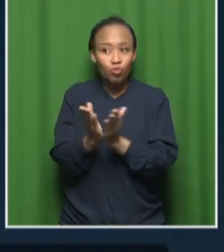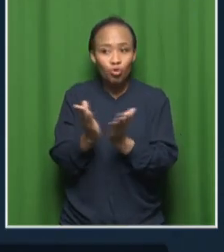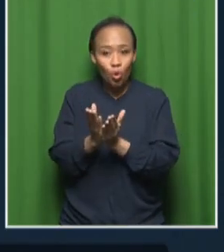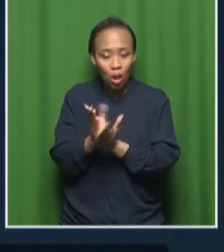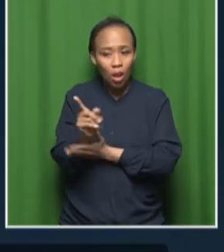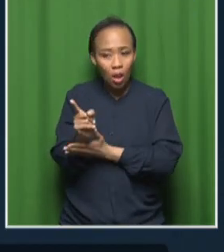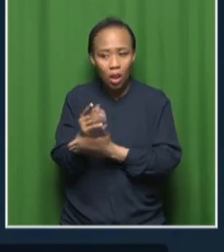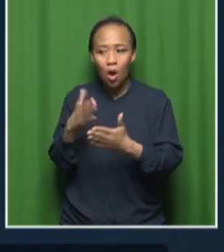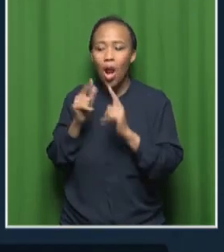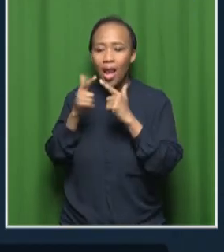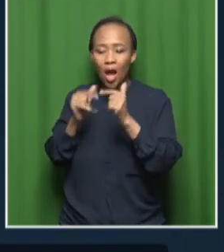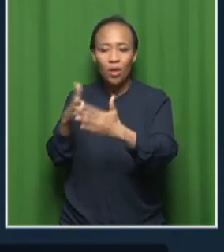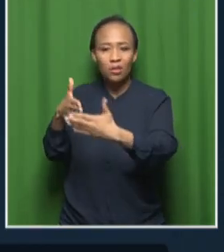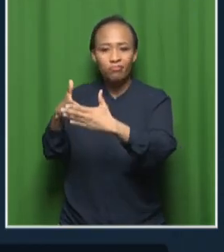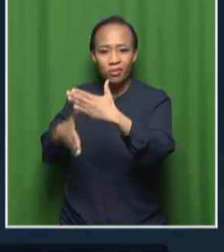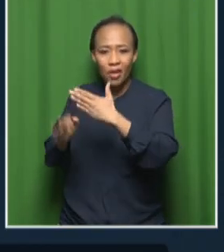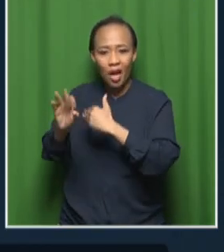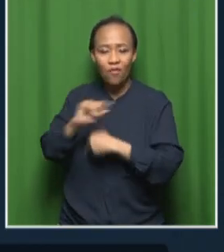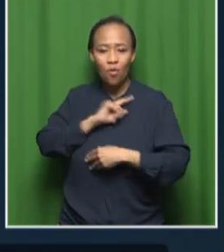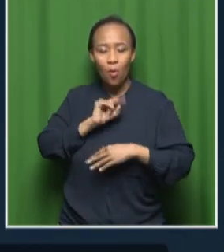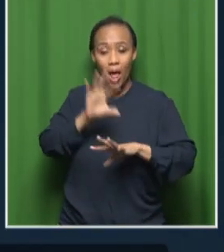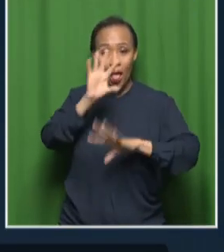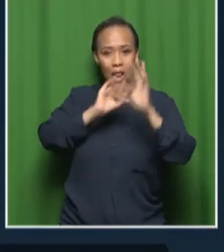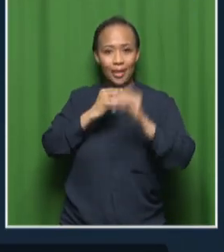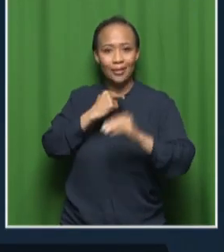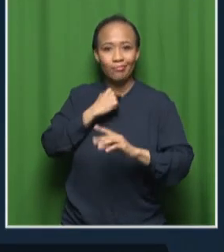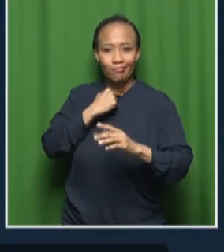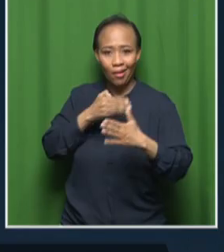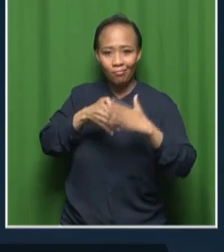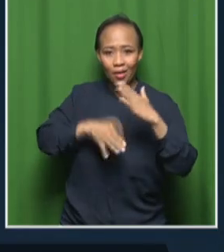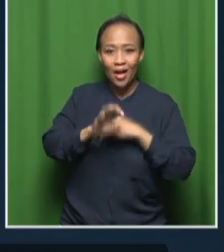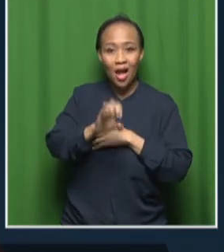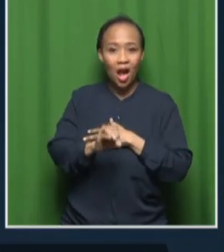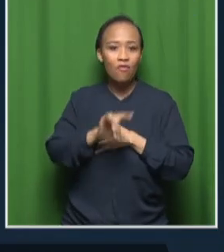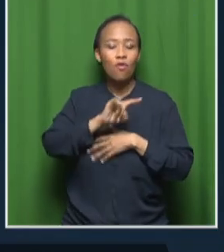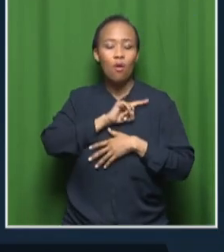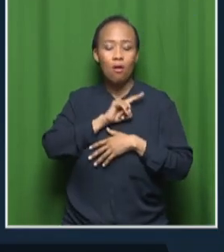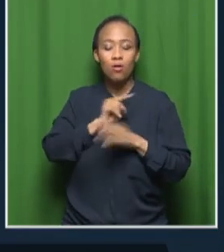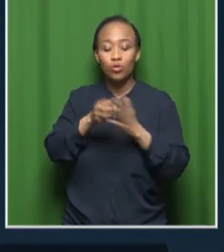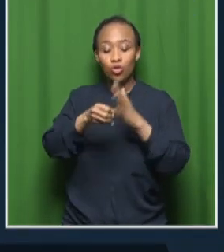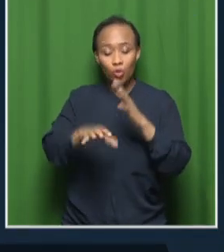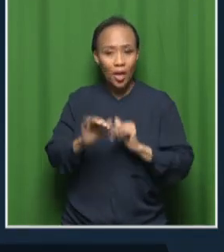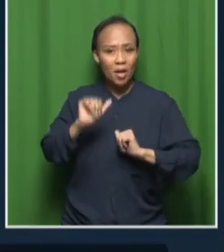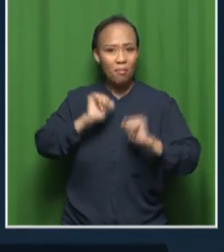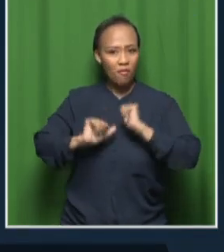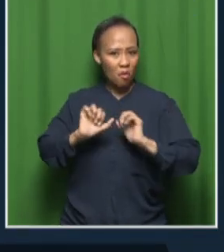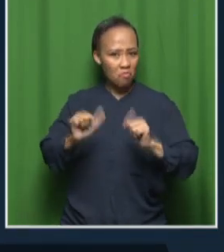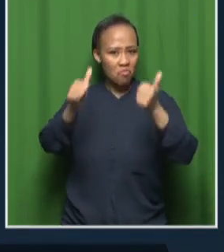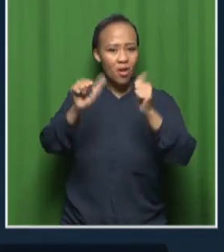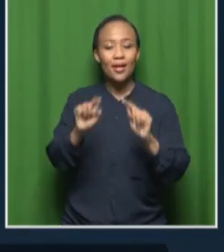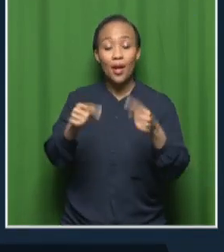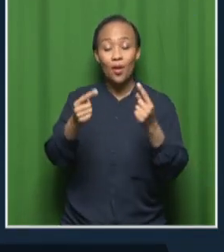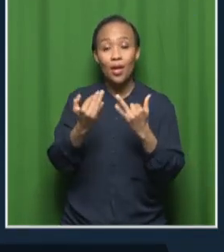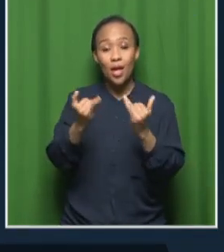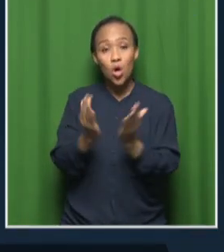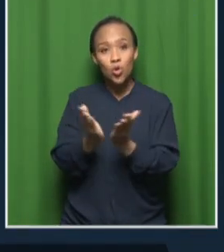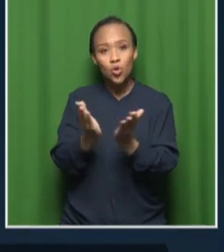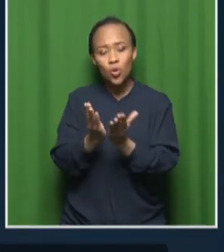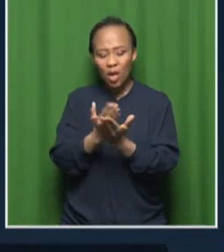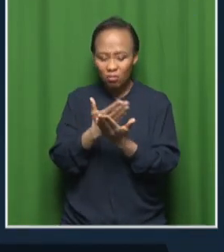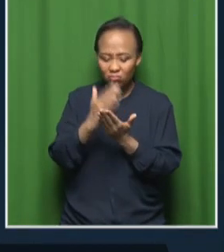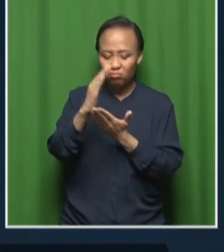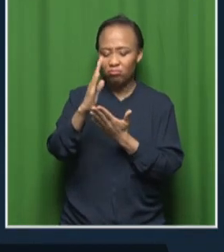that can hinder learning and affect the academic performance of students. So, how can South African schools address and remove the language barriers to create a